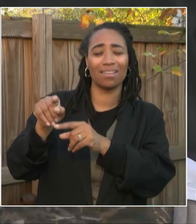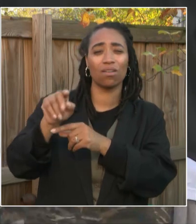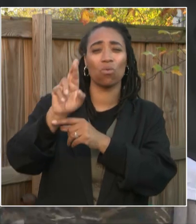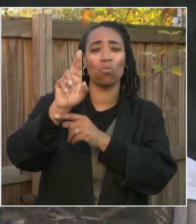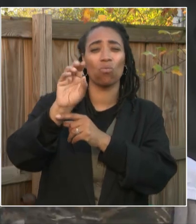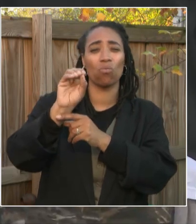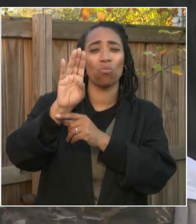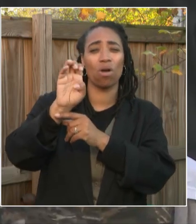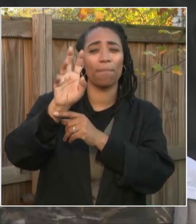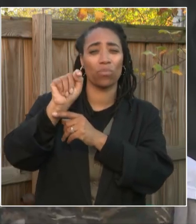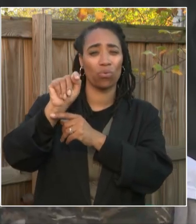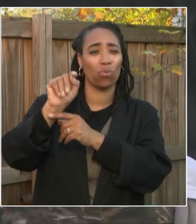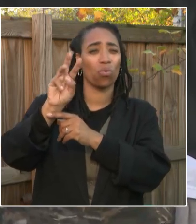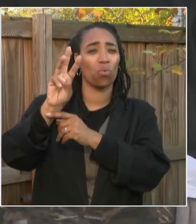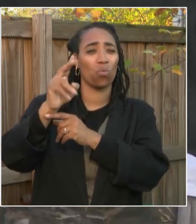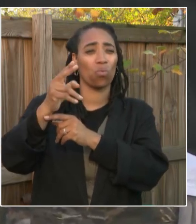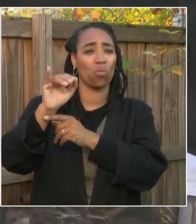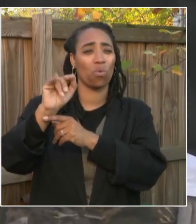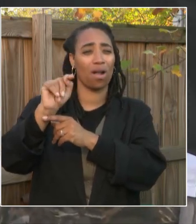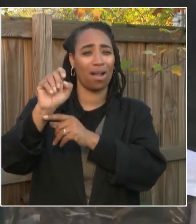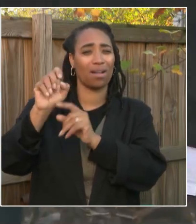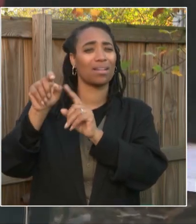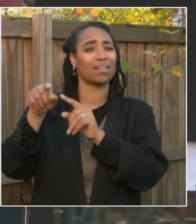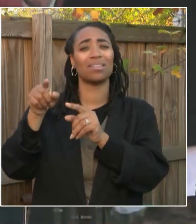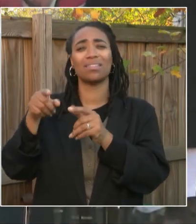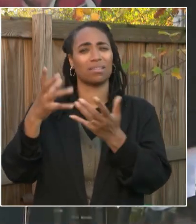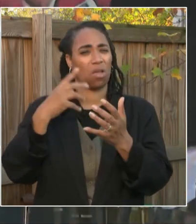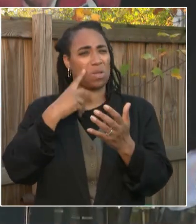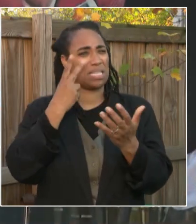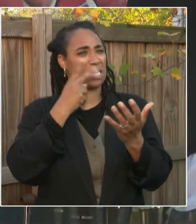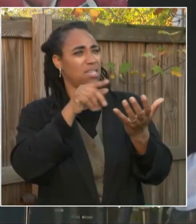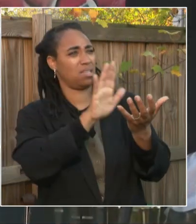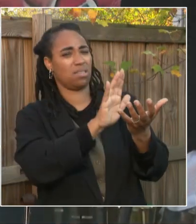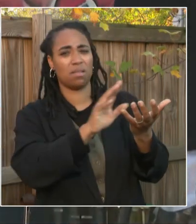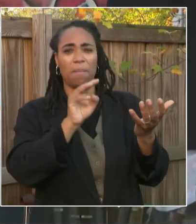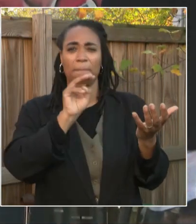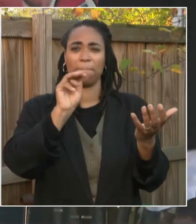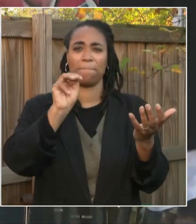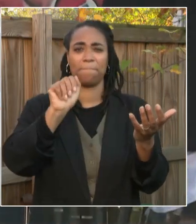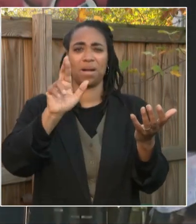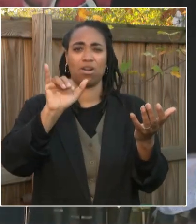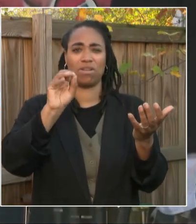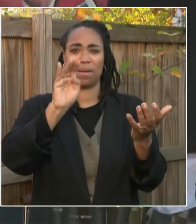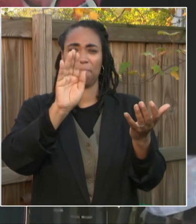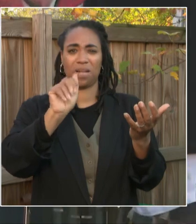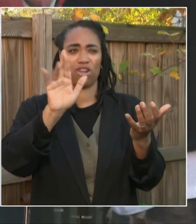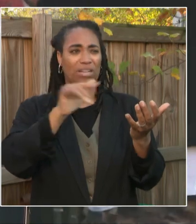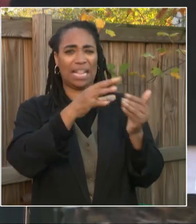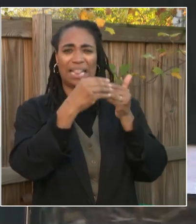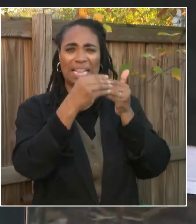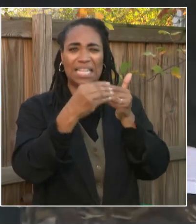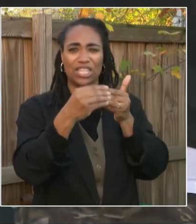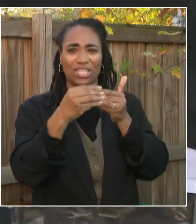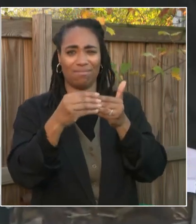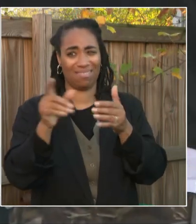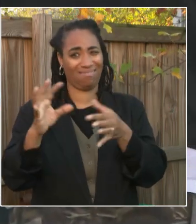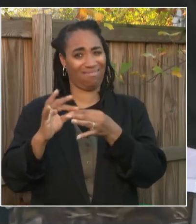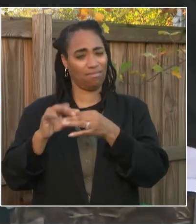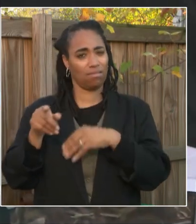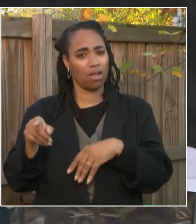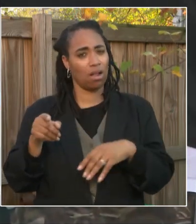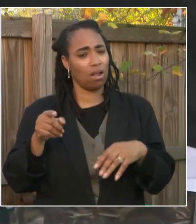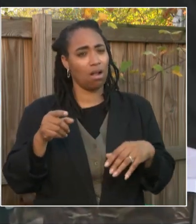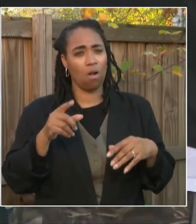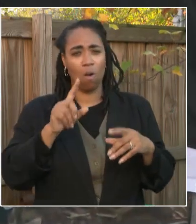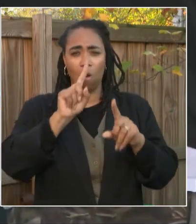Ceasefire Don't Smoke, the brothers and sisters is the only black business, only black organization that owns their property on